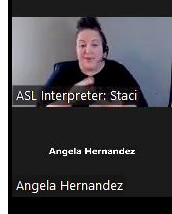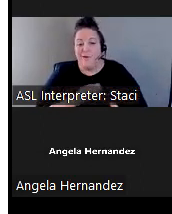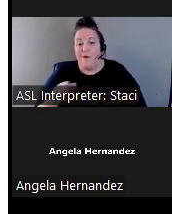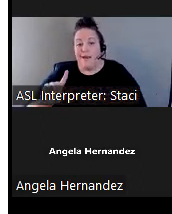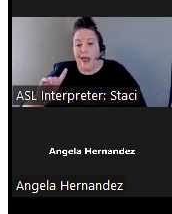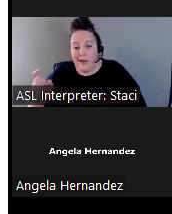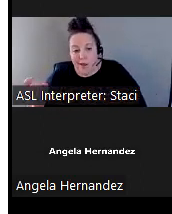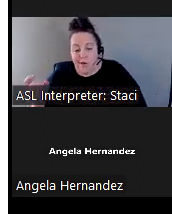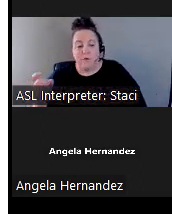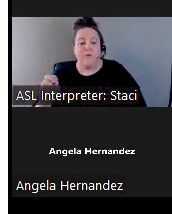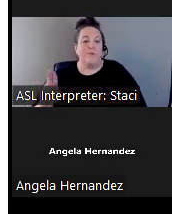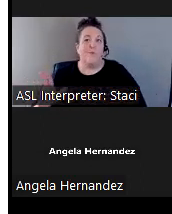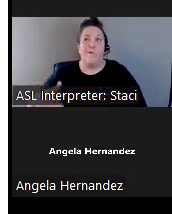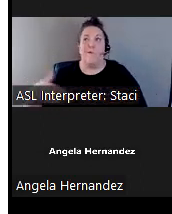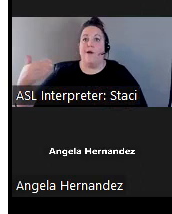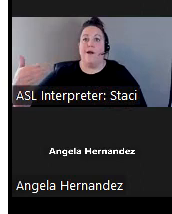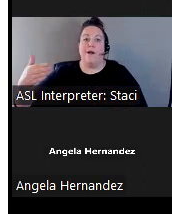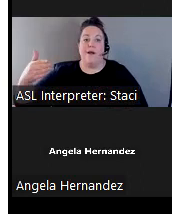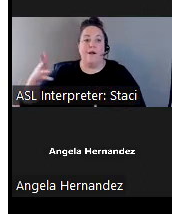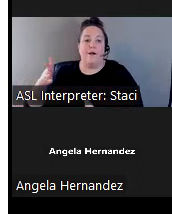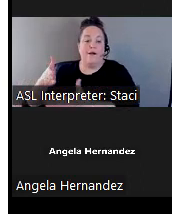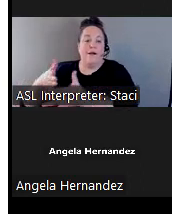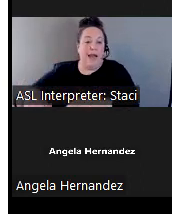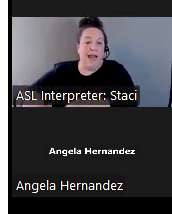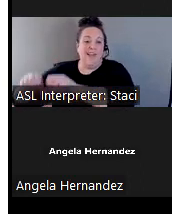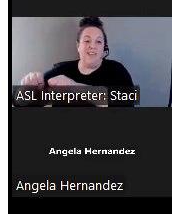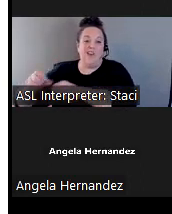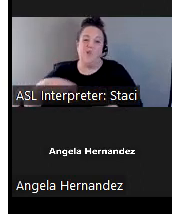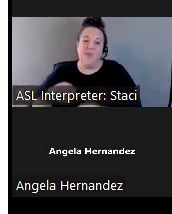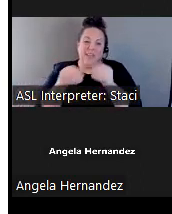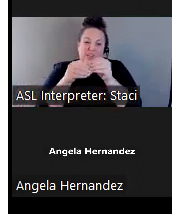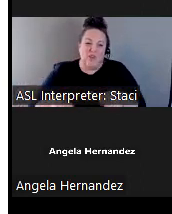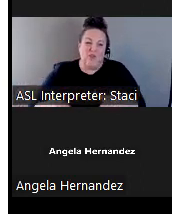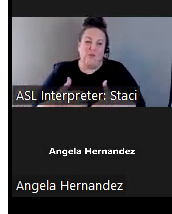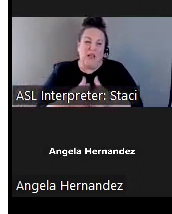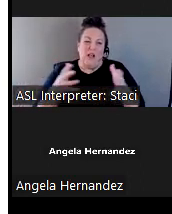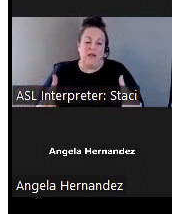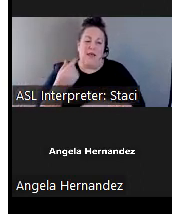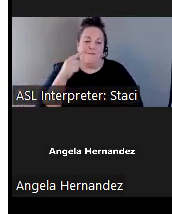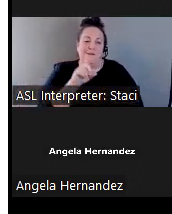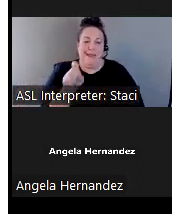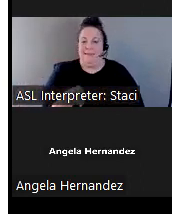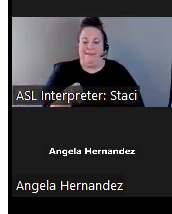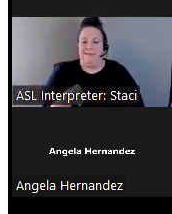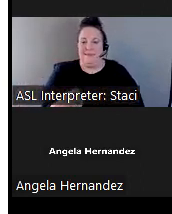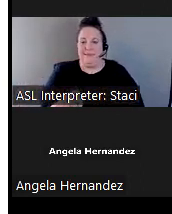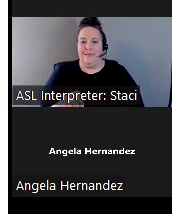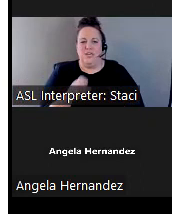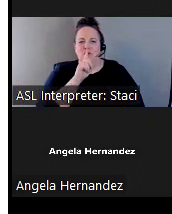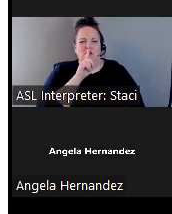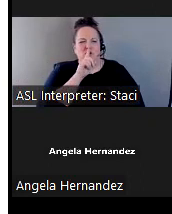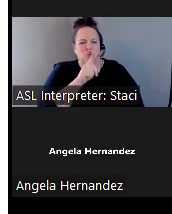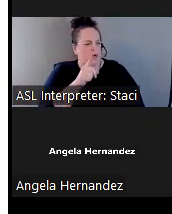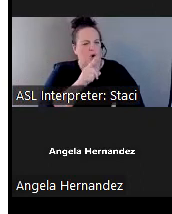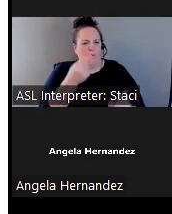diagnosis or to intervention, we lose a lot of those babies in Texas. And we're never quite sure, honestly,